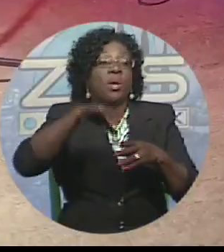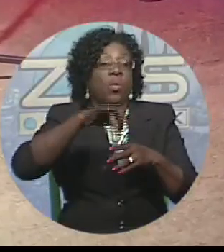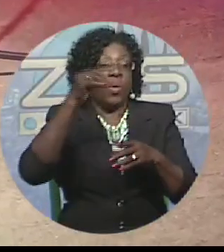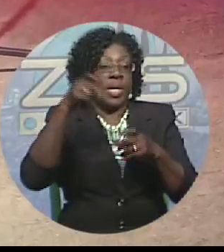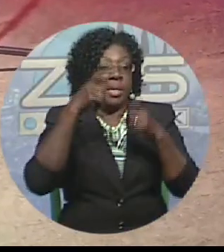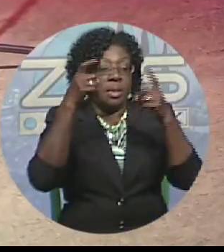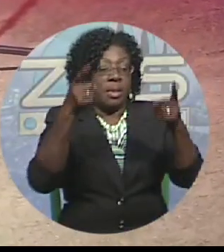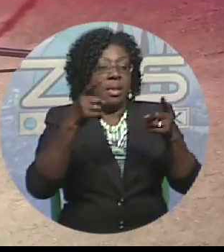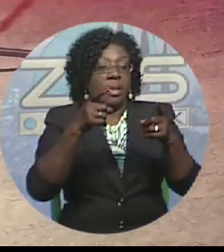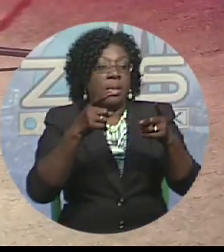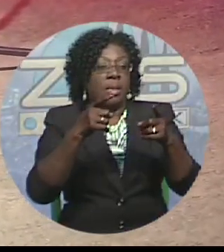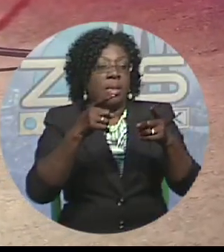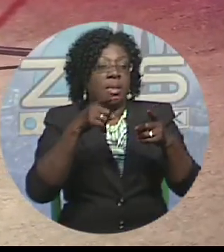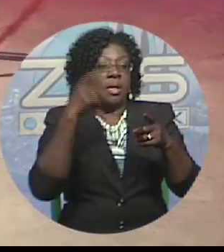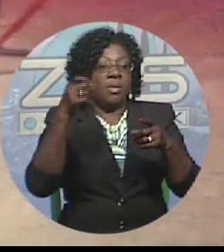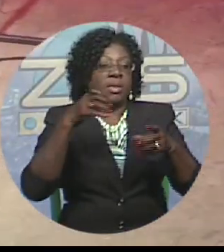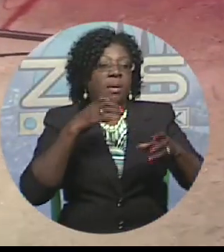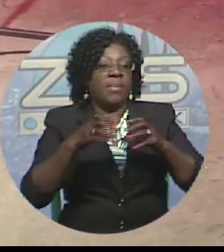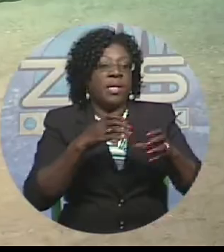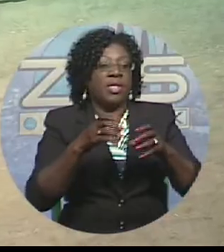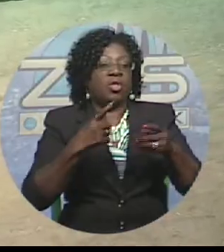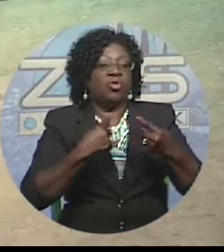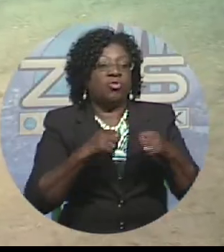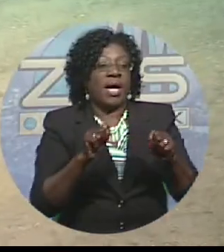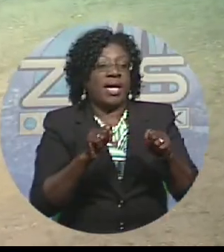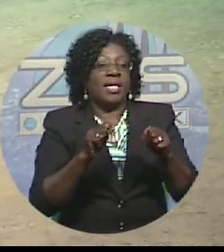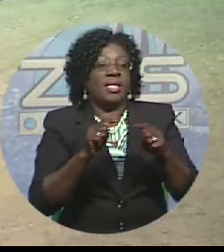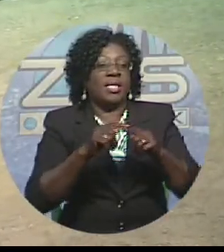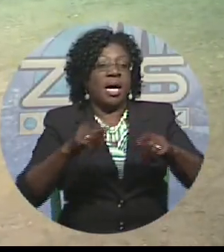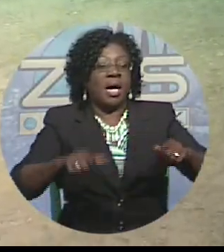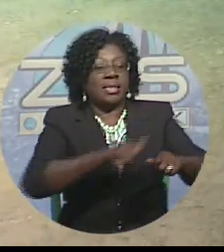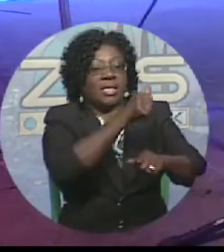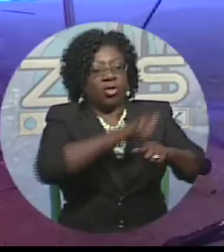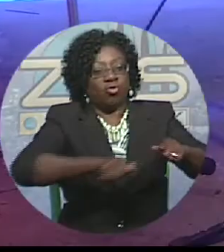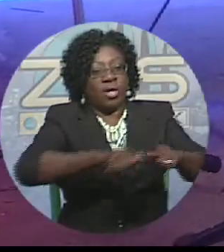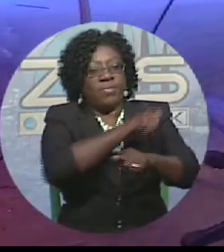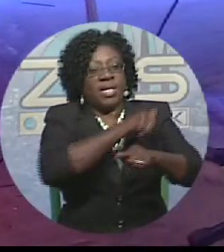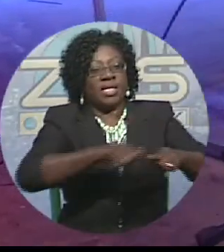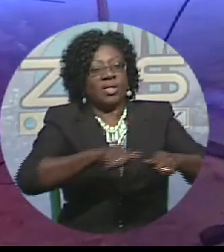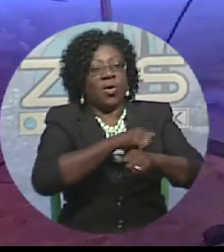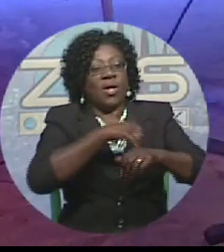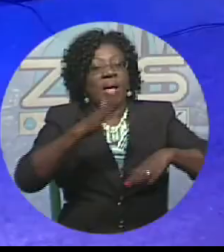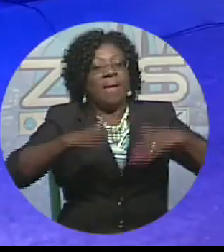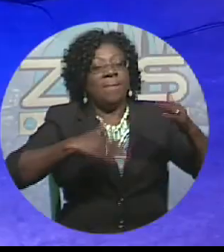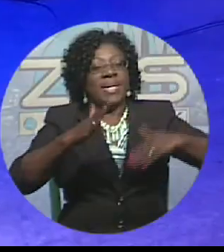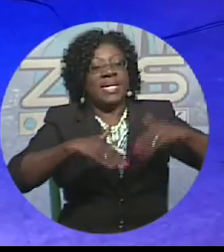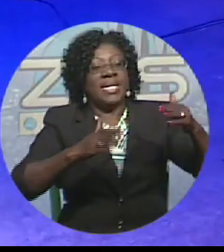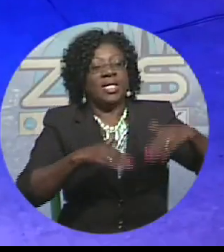to know, the senior competitors tried their hand at scraping the saw, beating the drum, and playing the